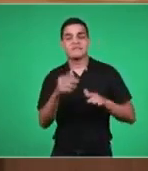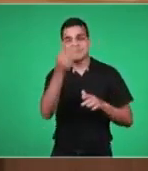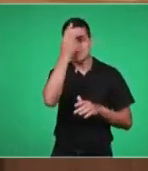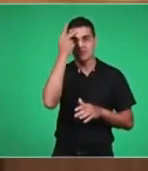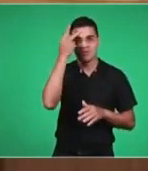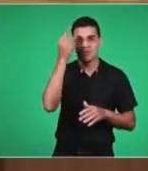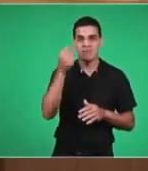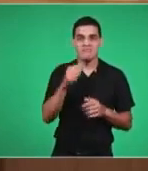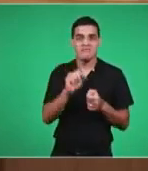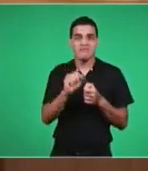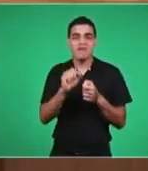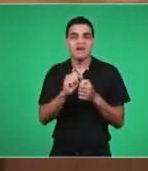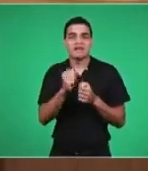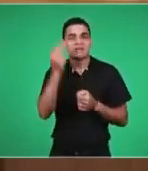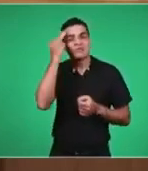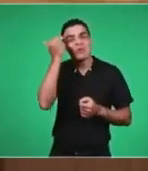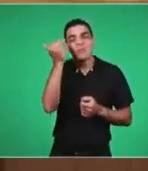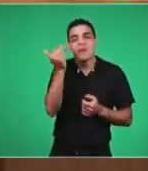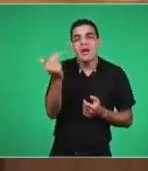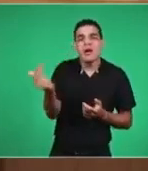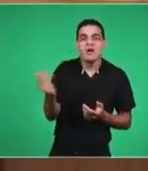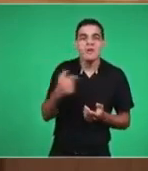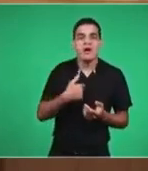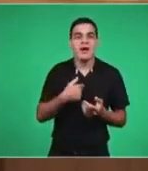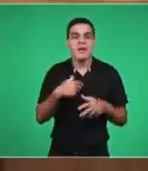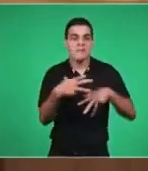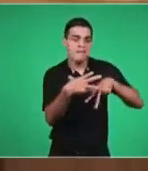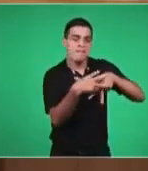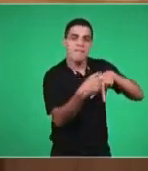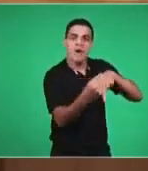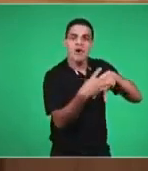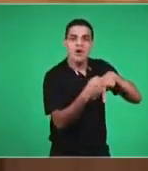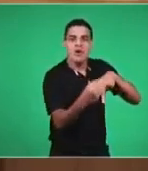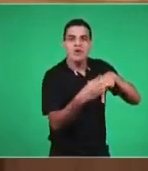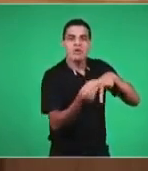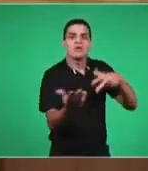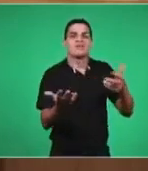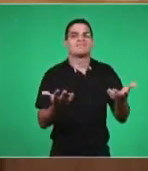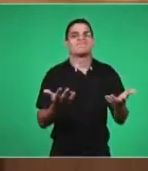Some people do this instinctively, like they don't even notice that they do these things.